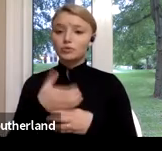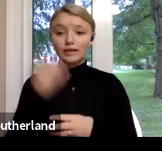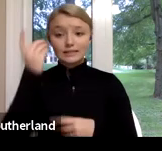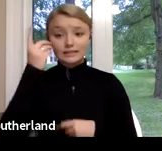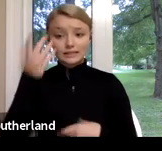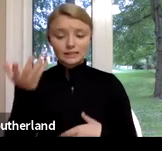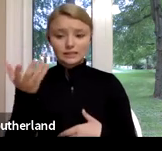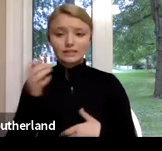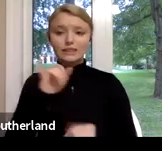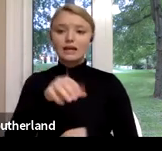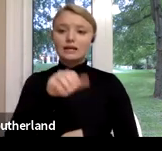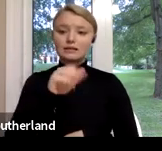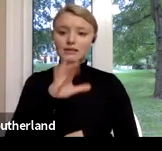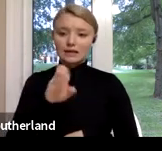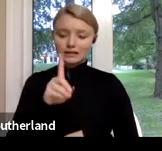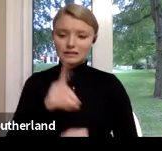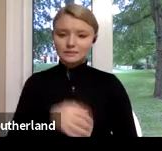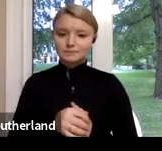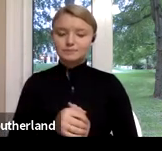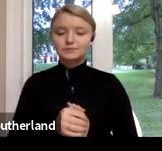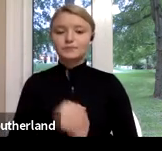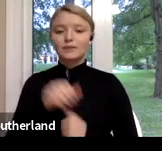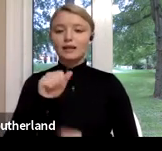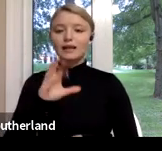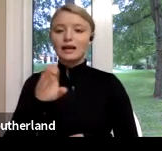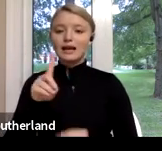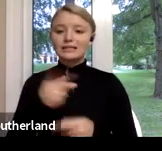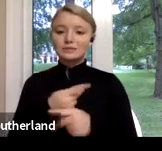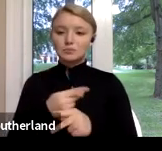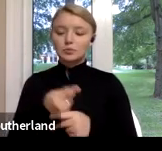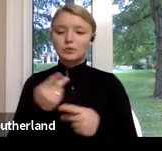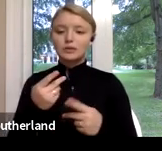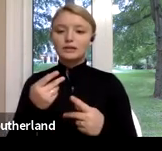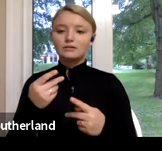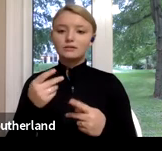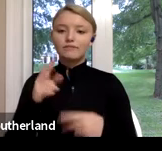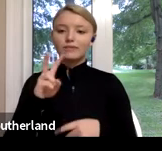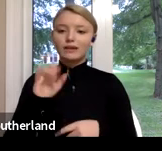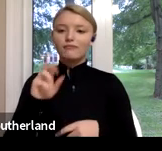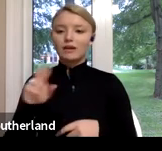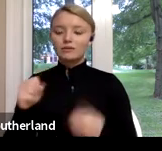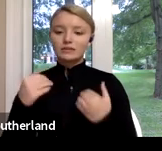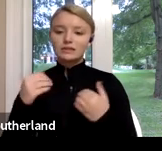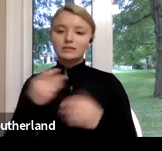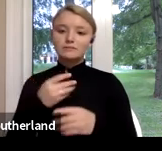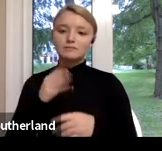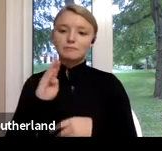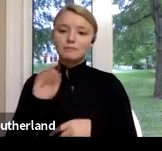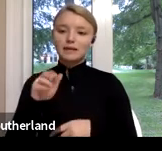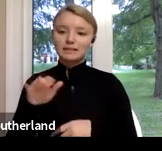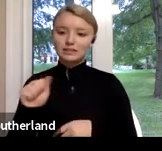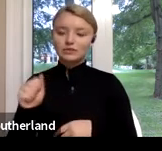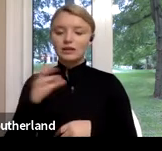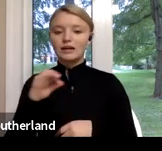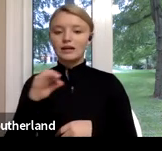acid. Acid breeds viruses, bacteria, and fungus in your body. When you can keep